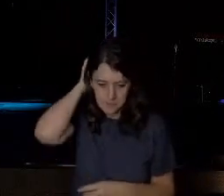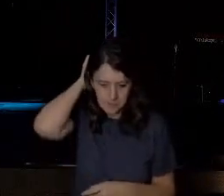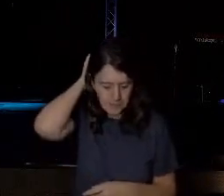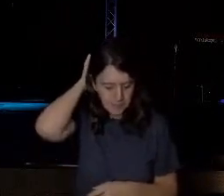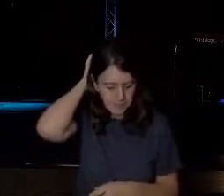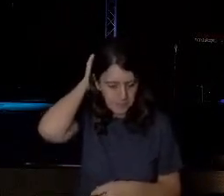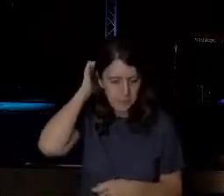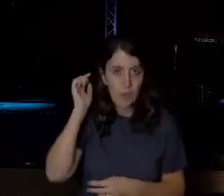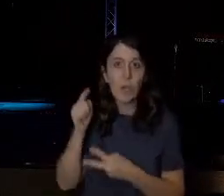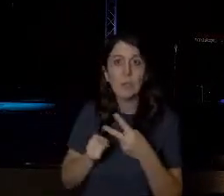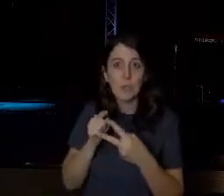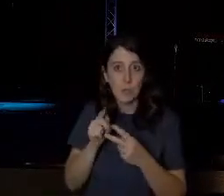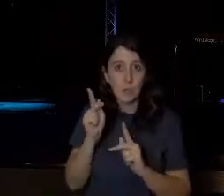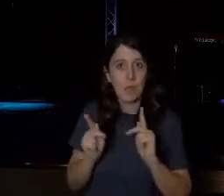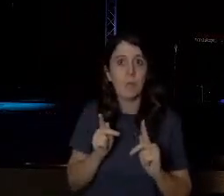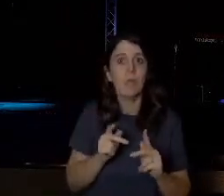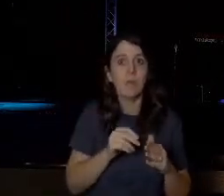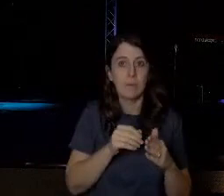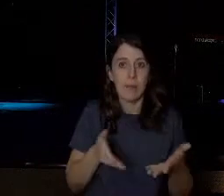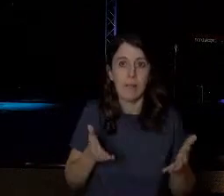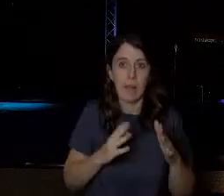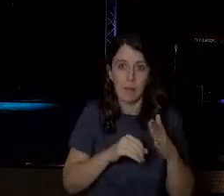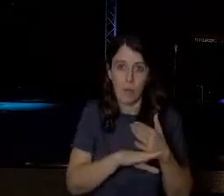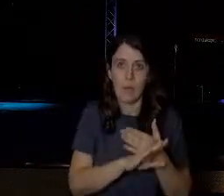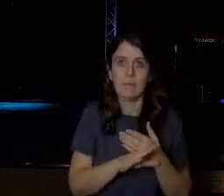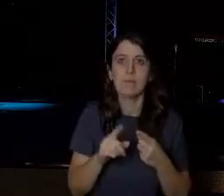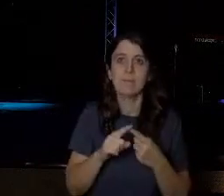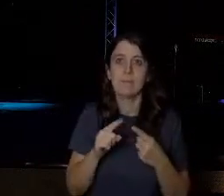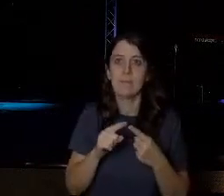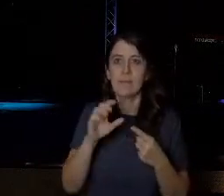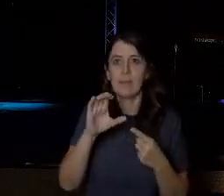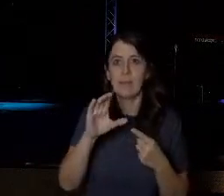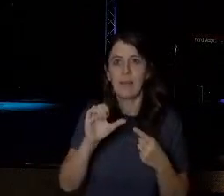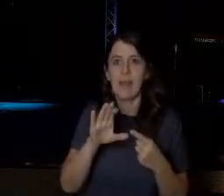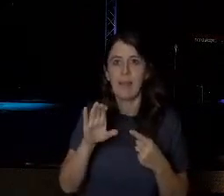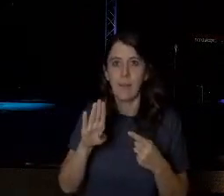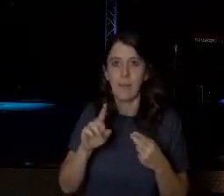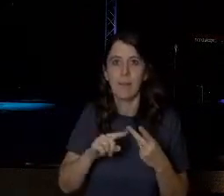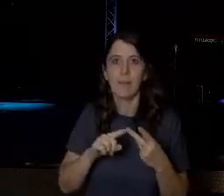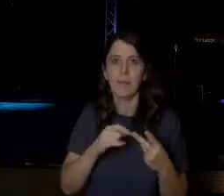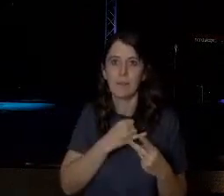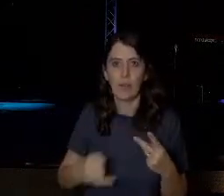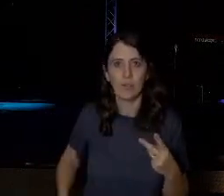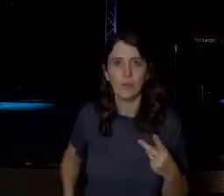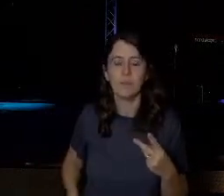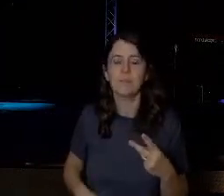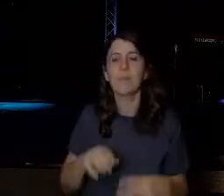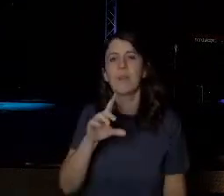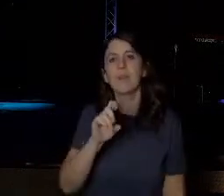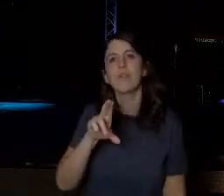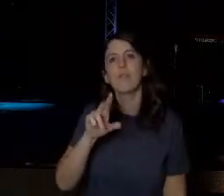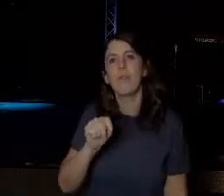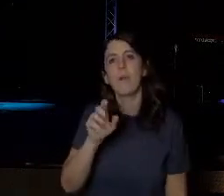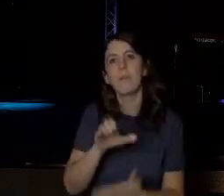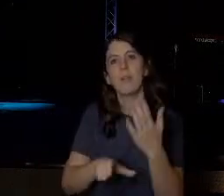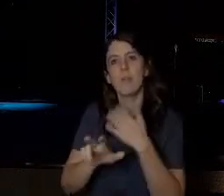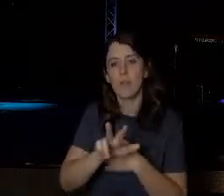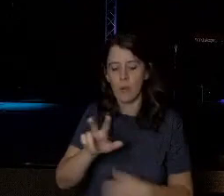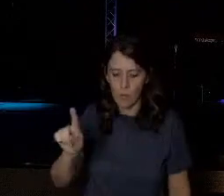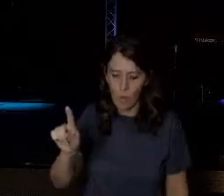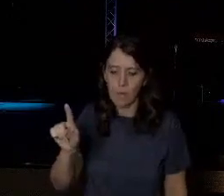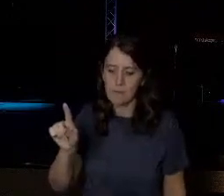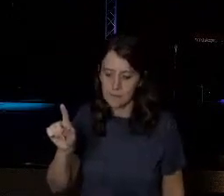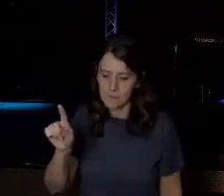There were two that were allowed out of that group, Caleb and Joshua. And in Deuteronomy chapter 31, Moses